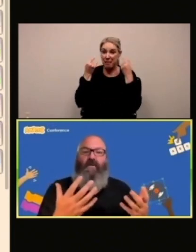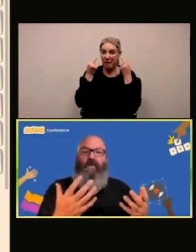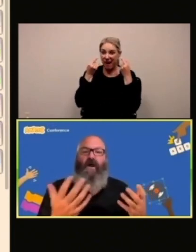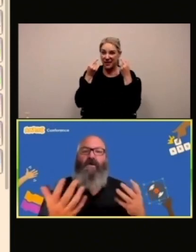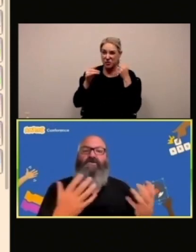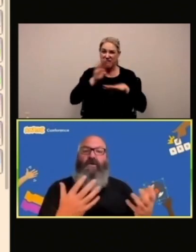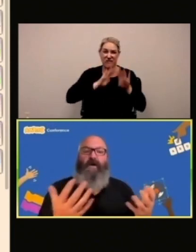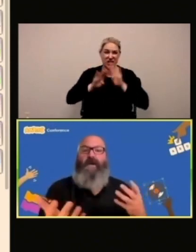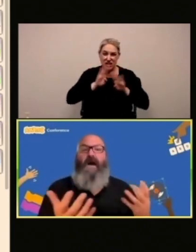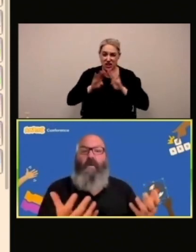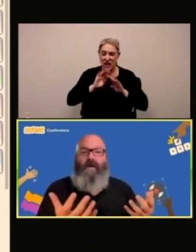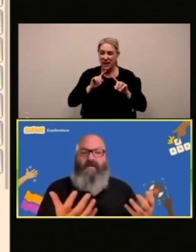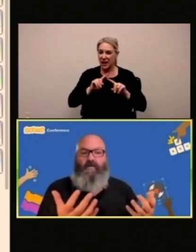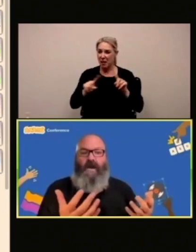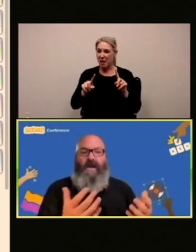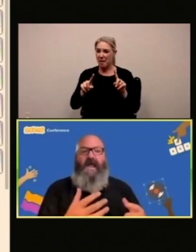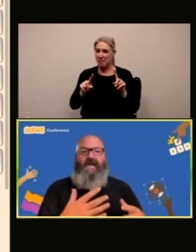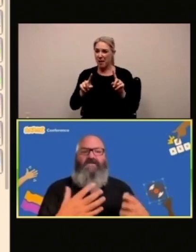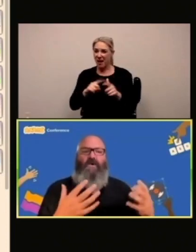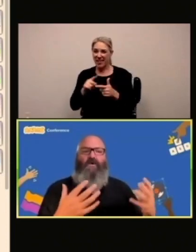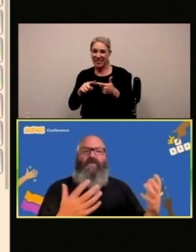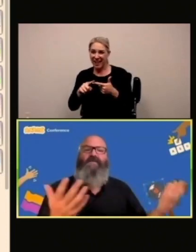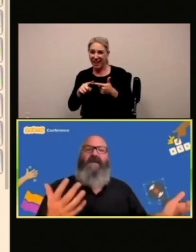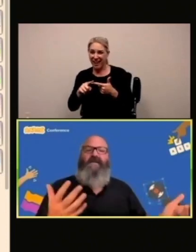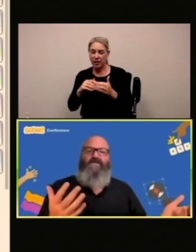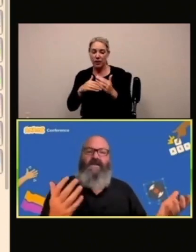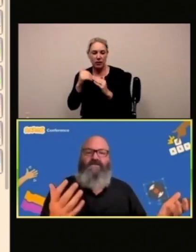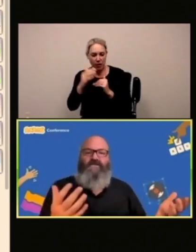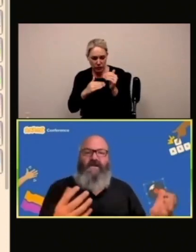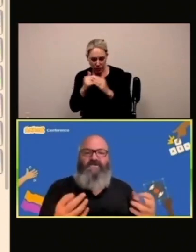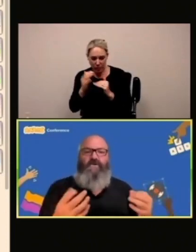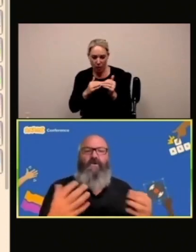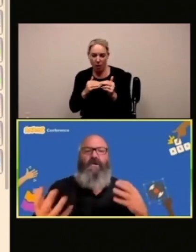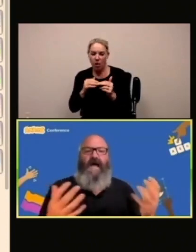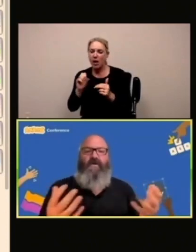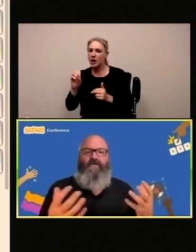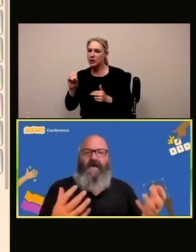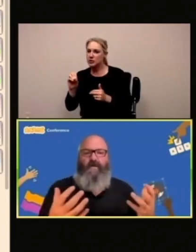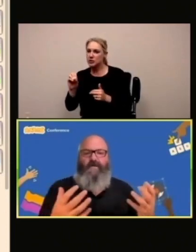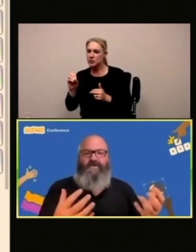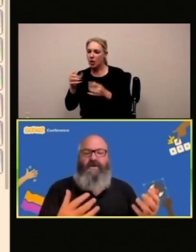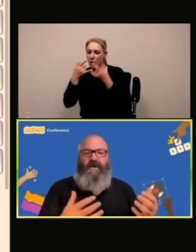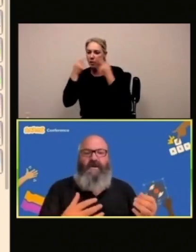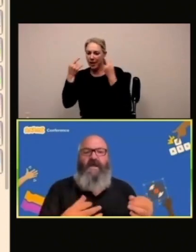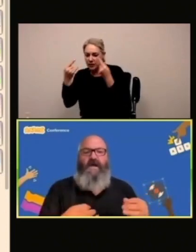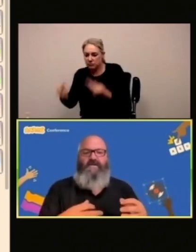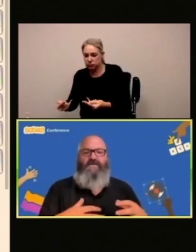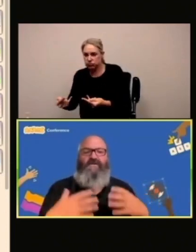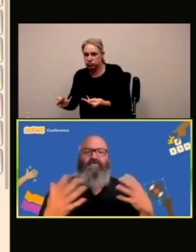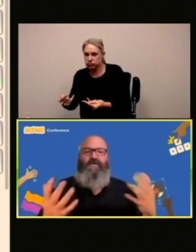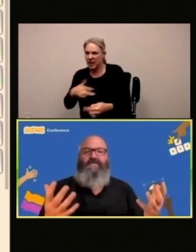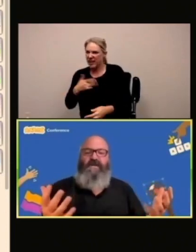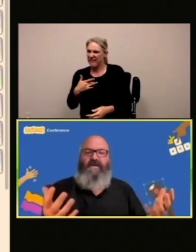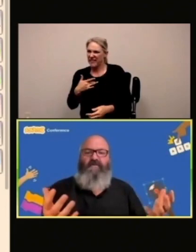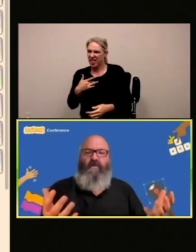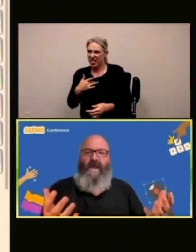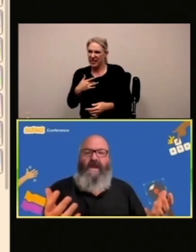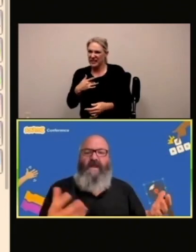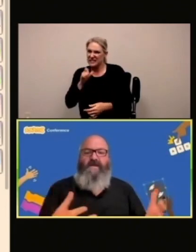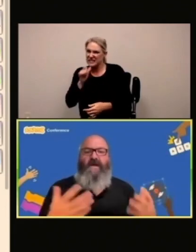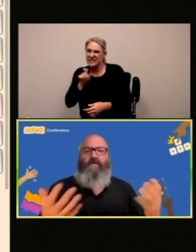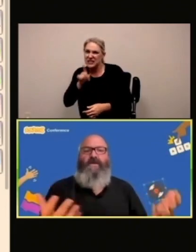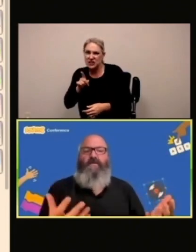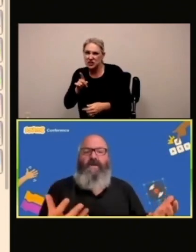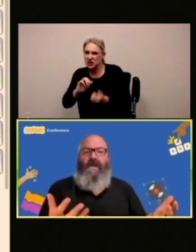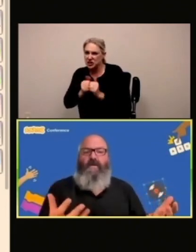to them, they were unsure about not wearing them, right? And so things like Scratch and Scratch Junior allow for that opportunity to express it in a different